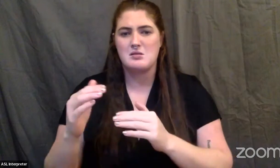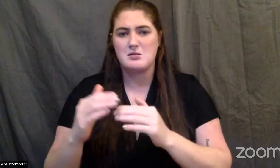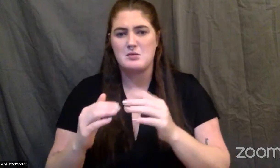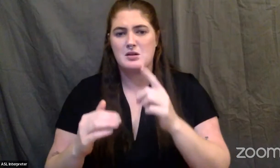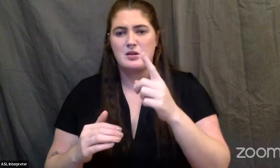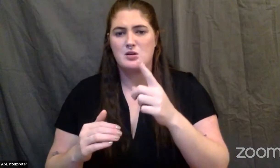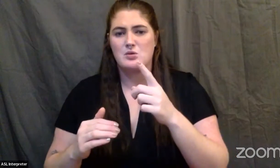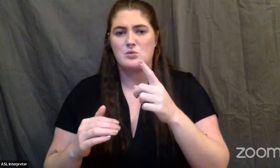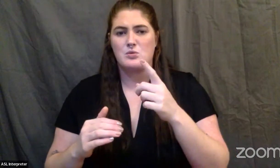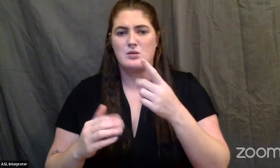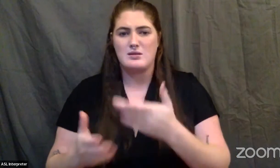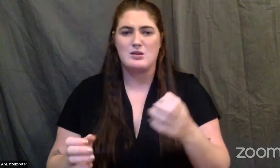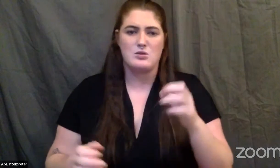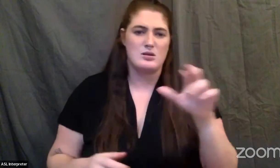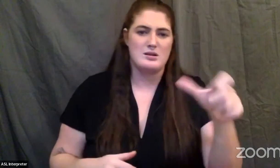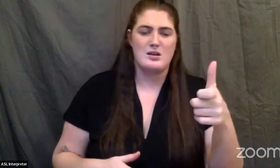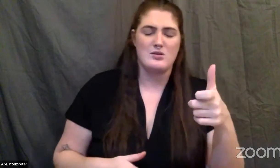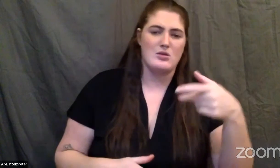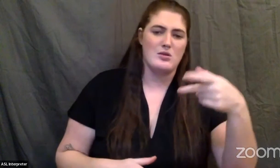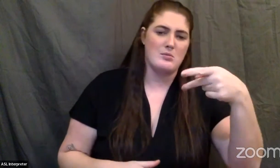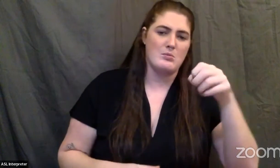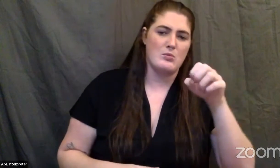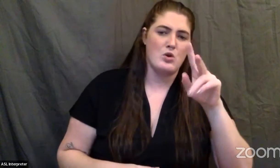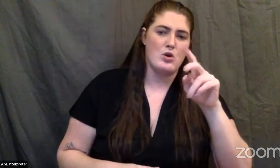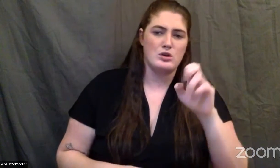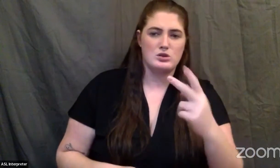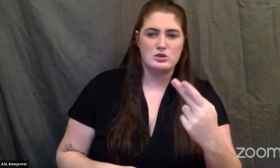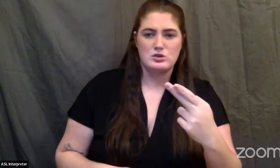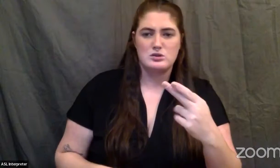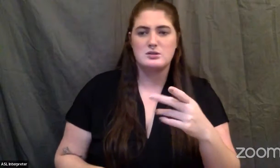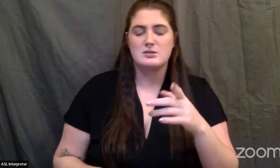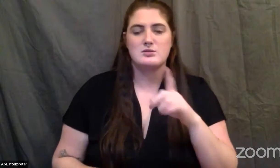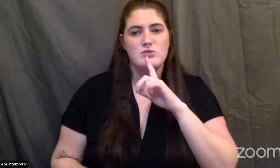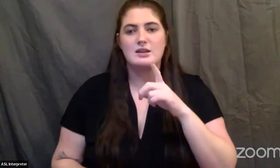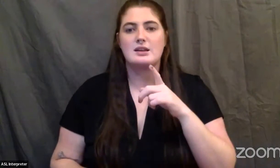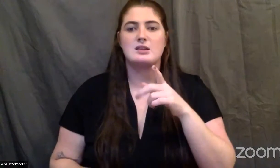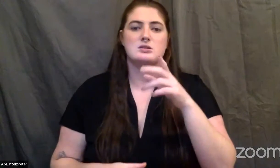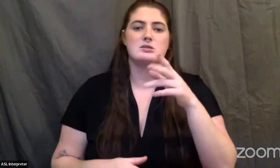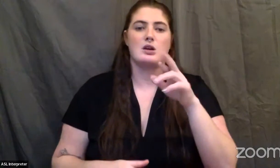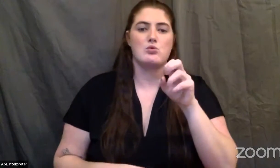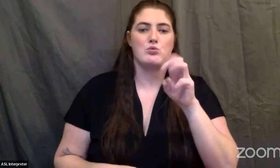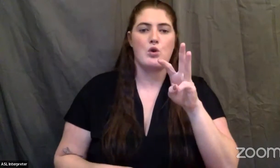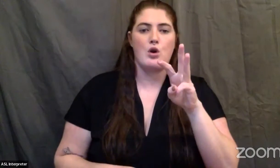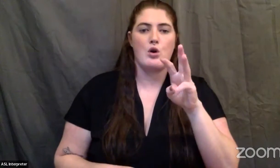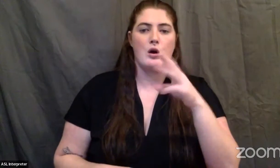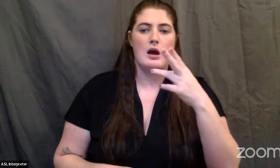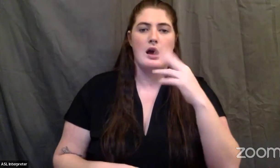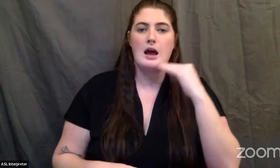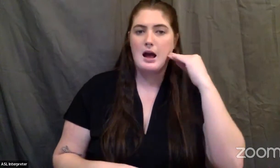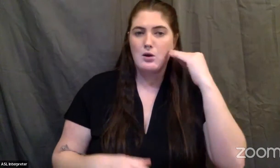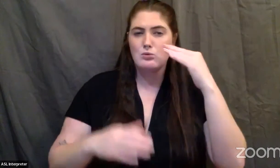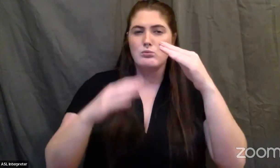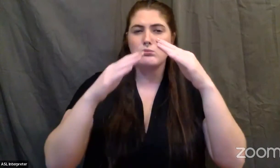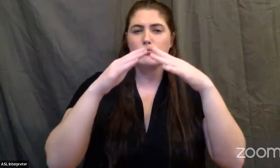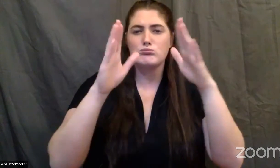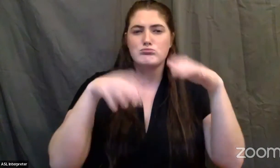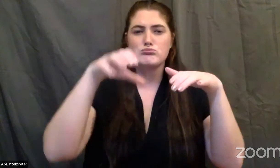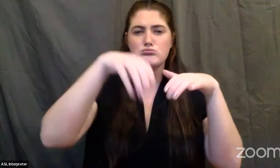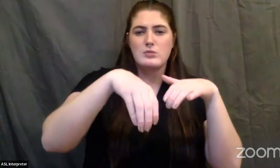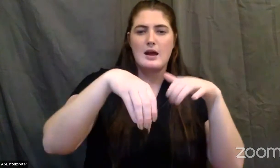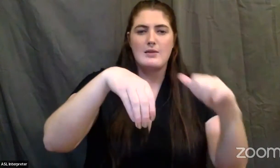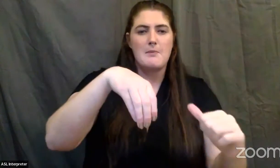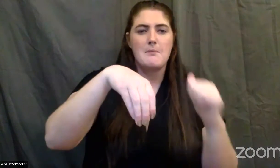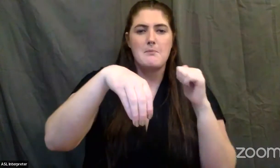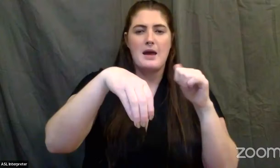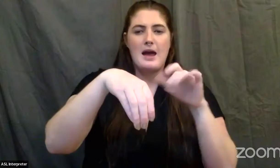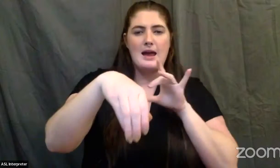another, porches and whatnot. Yeah, it was basically row house and then a back deck, I think it was. Which almost immediately